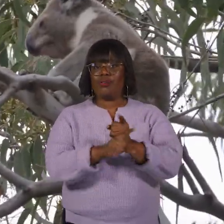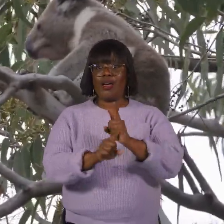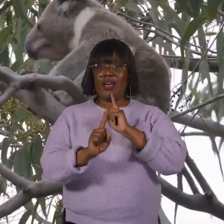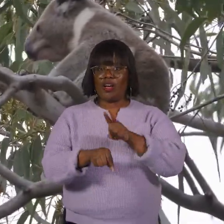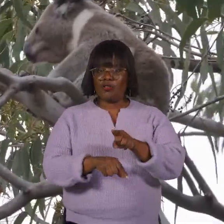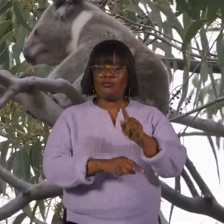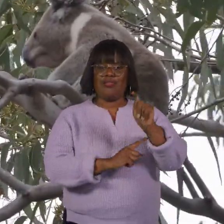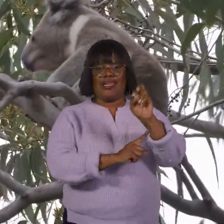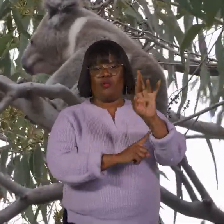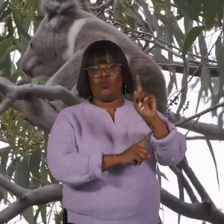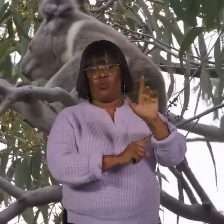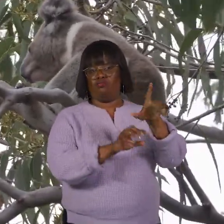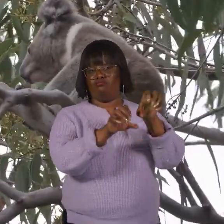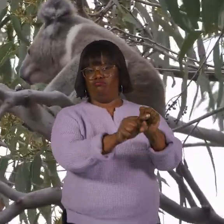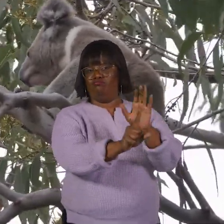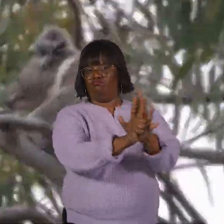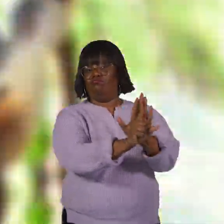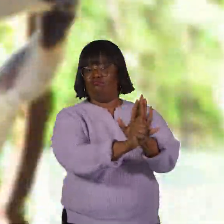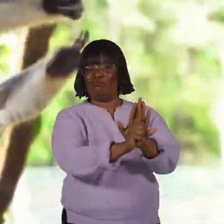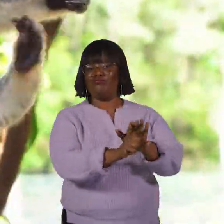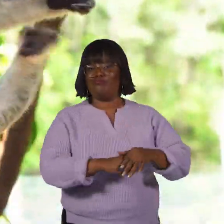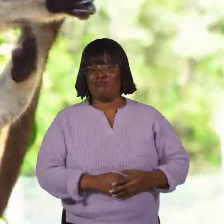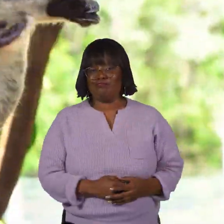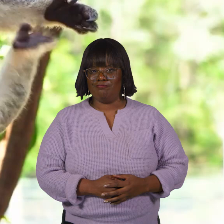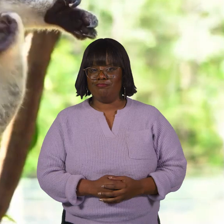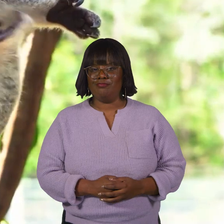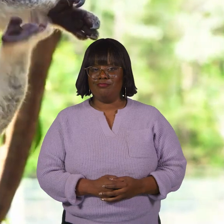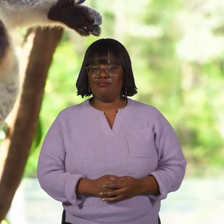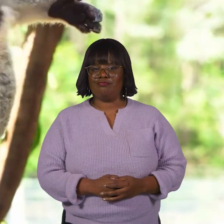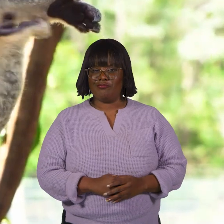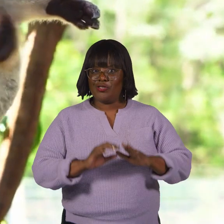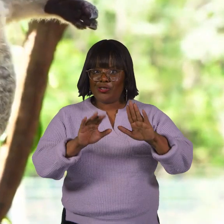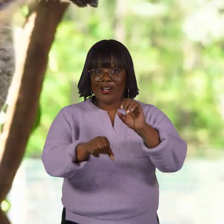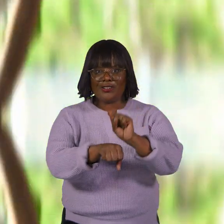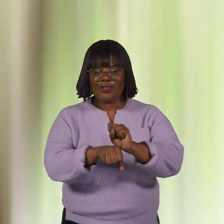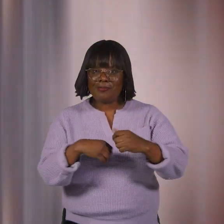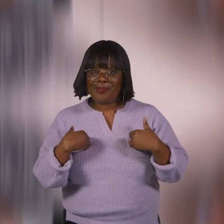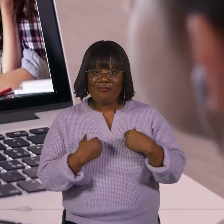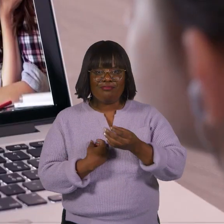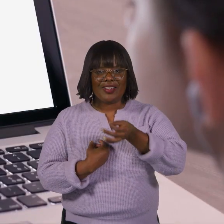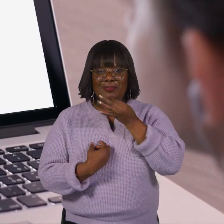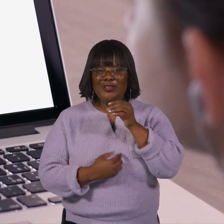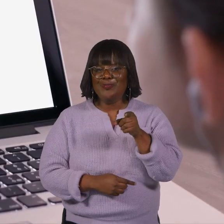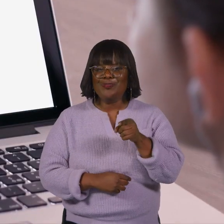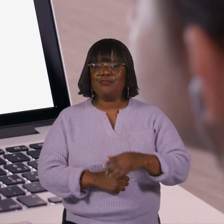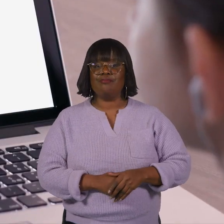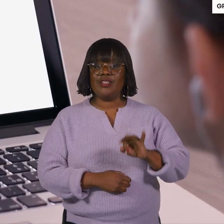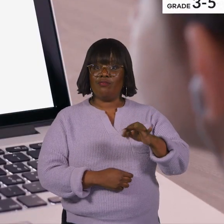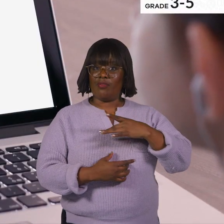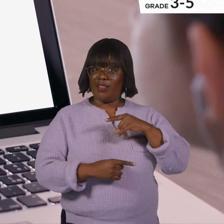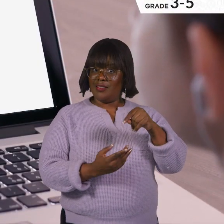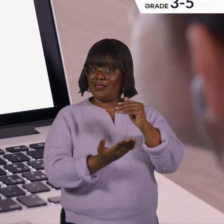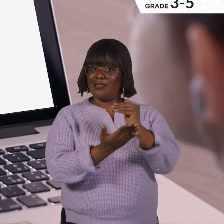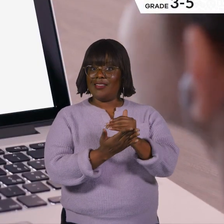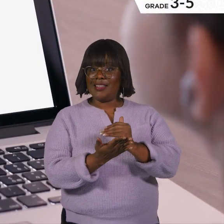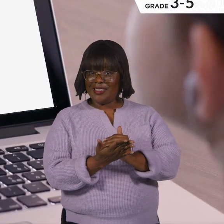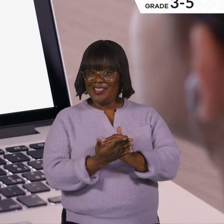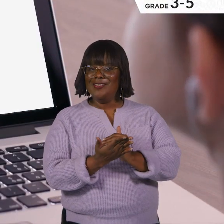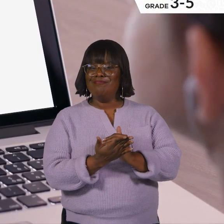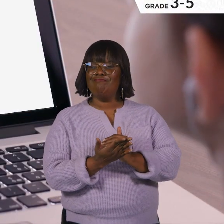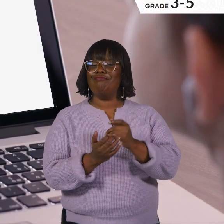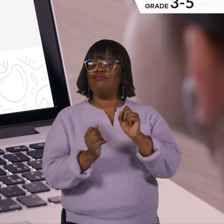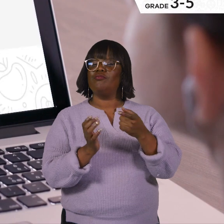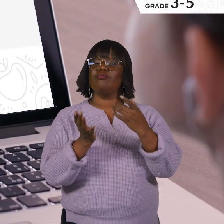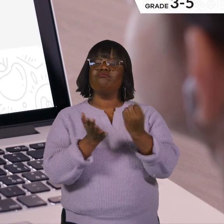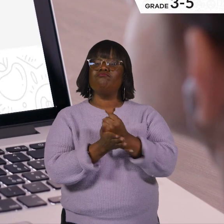E. Territorial. Great job, animal experts! If you liked this lesson, make sure you